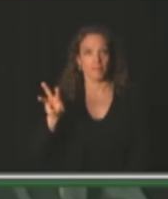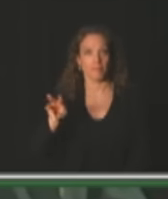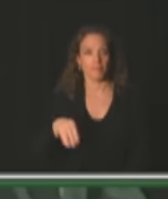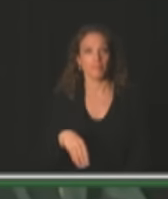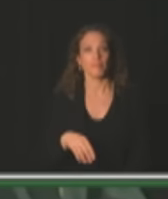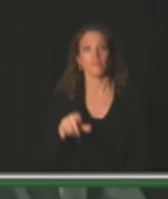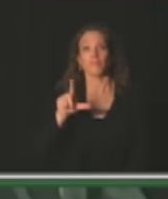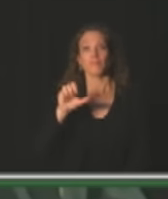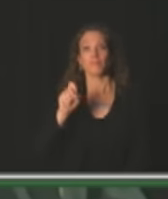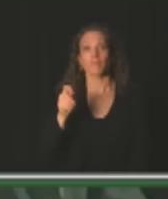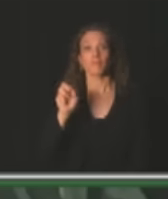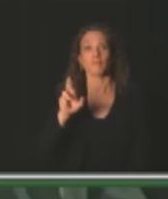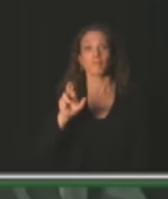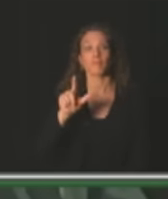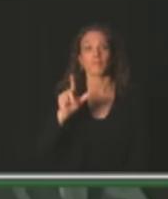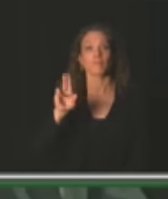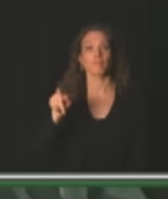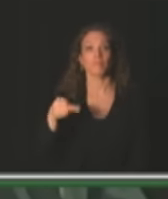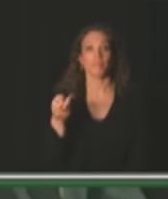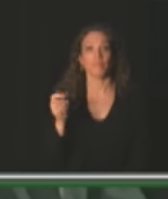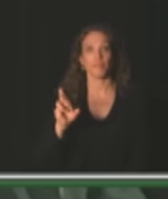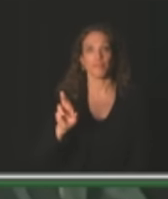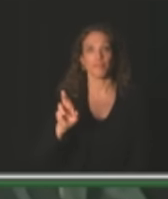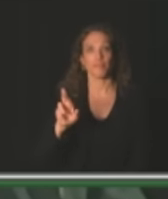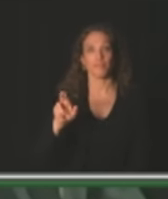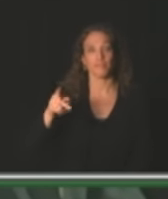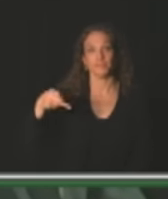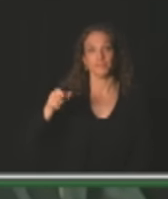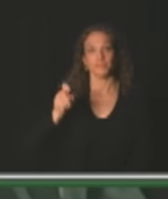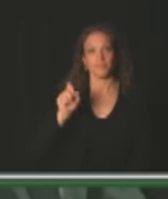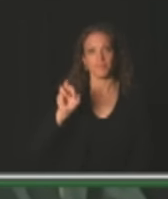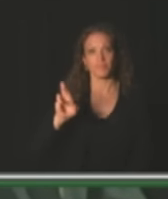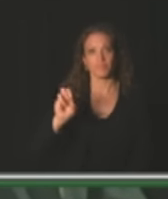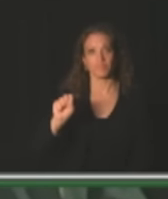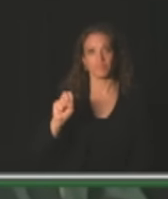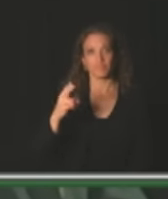Lester Luther, Peter Shattuck.